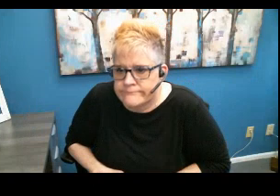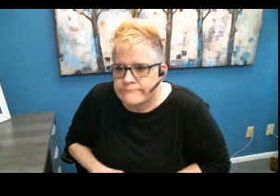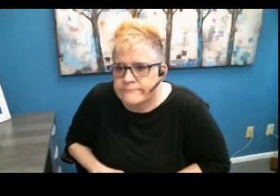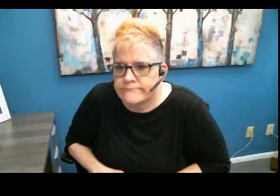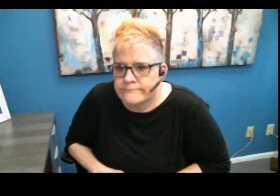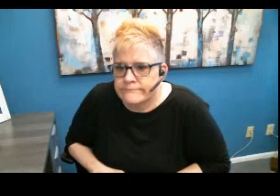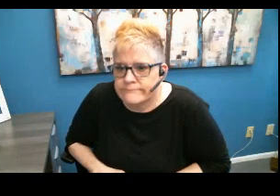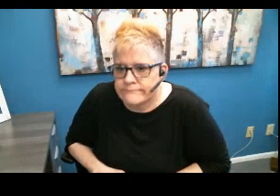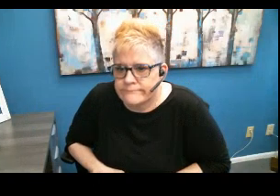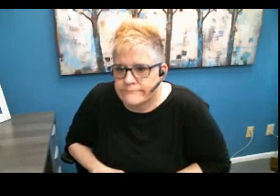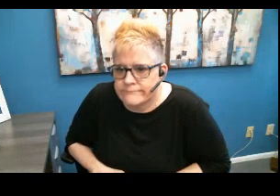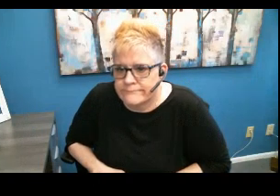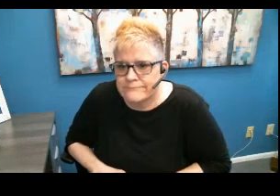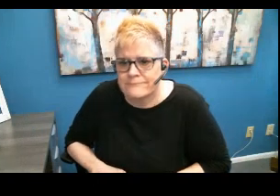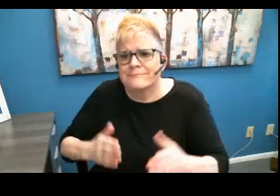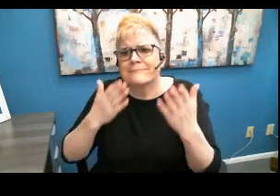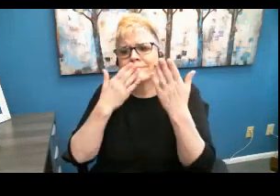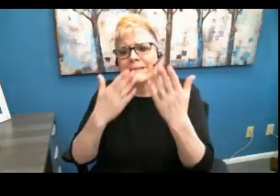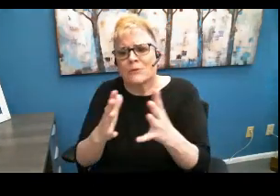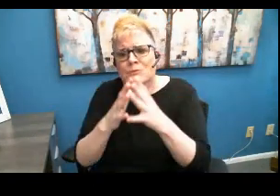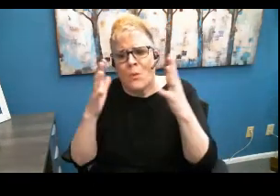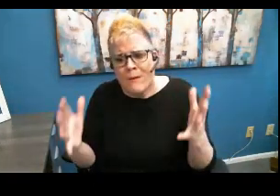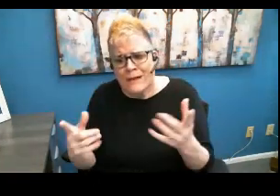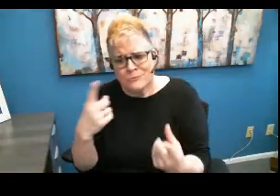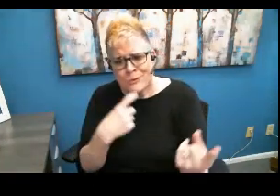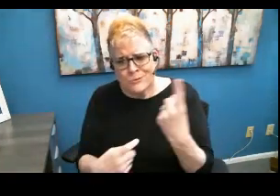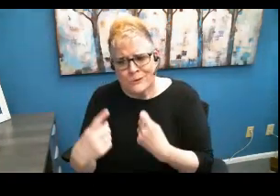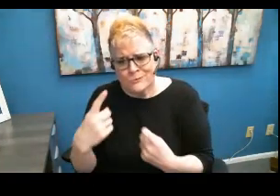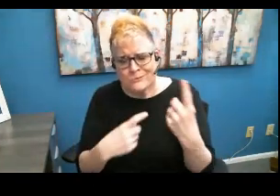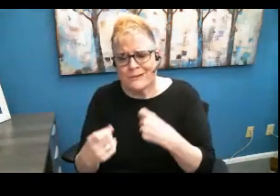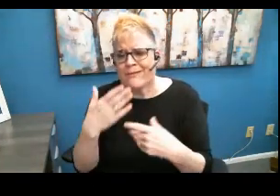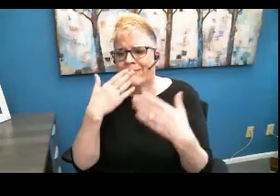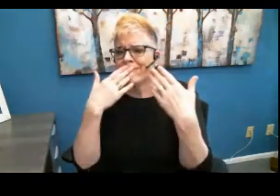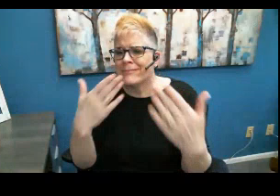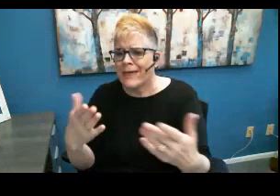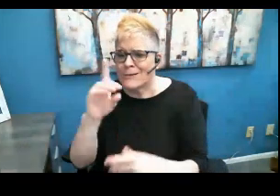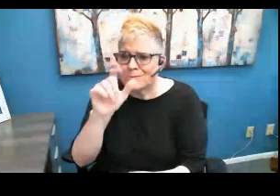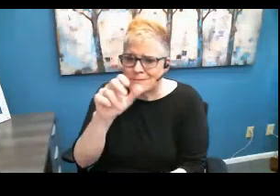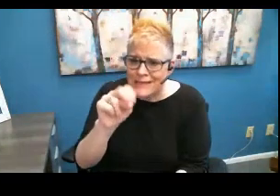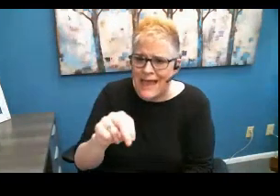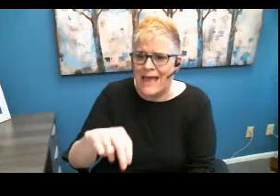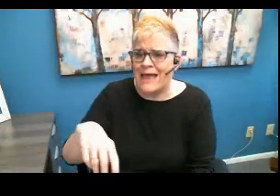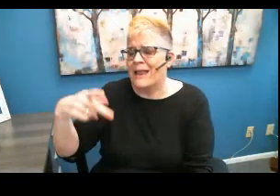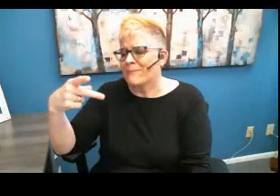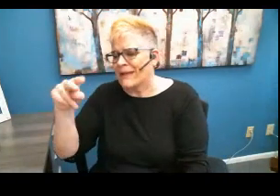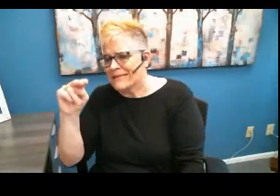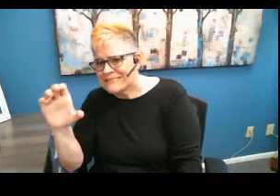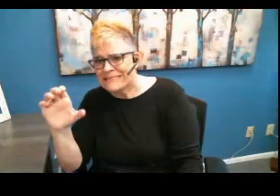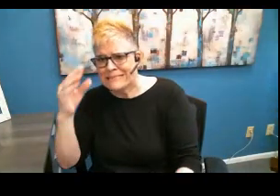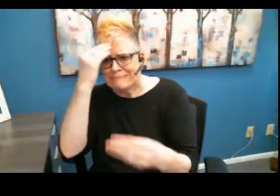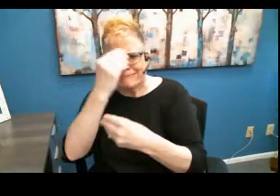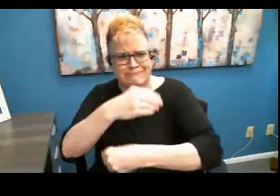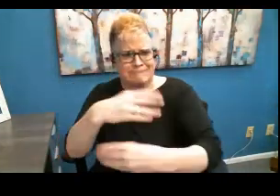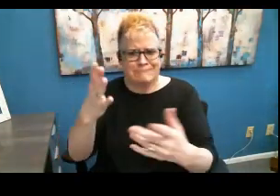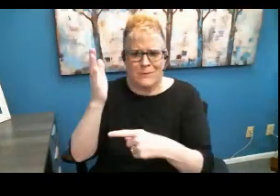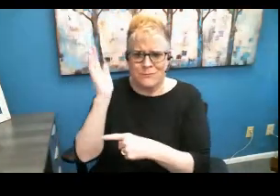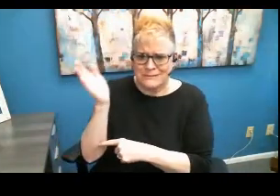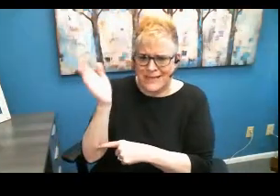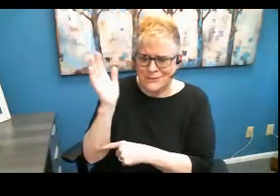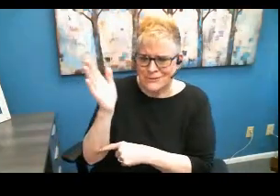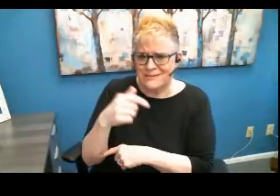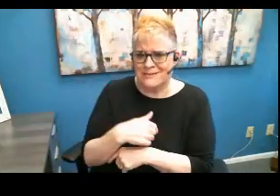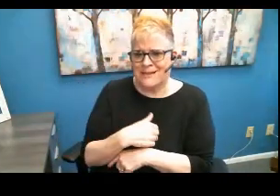Okay. Well, thanks so much, everybody, for the questions. And thank you so much to Dan and Steve from UGI for the insightful presentation today. I know